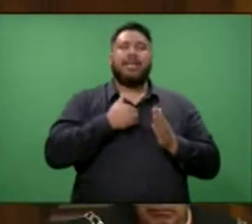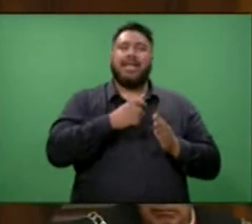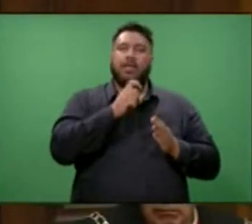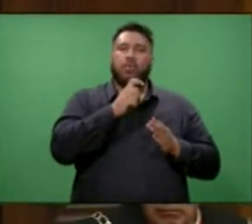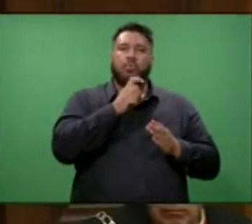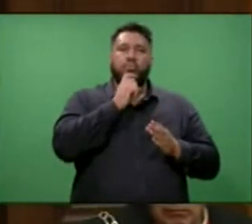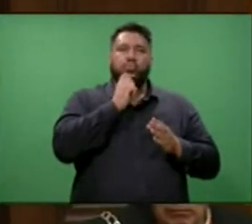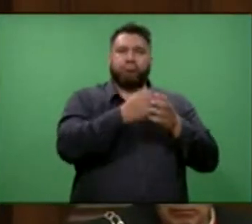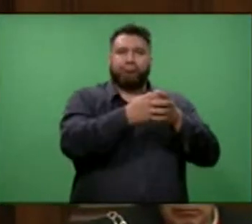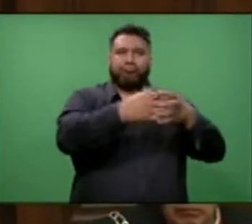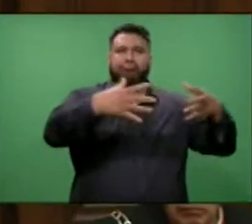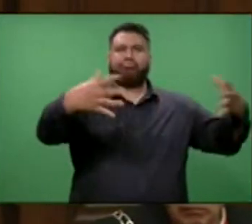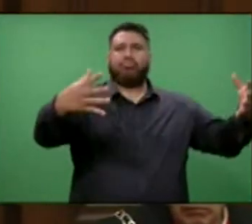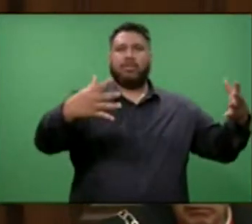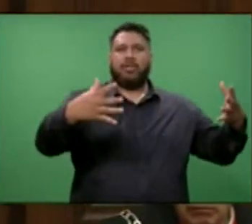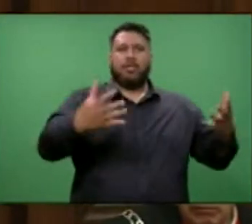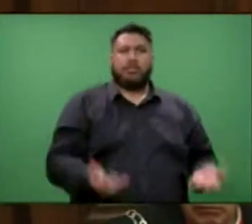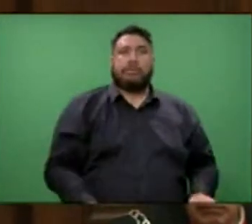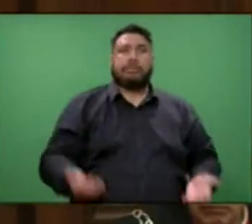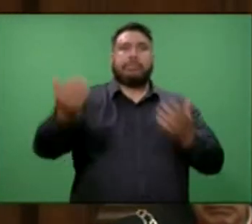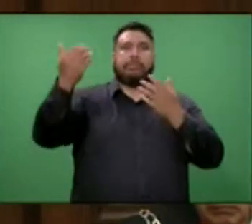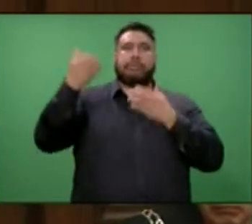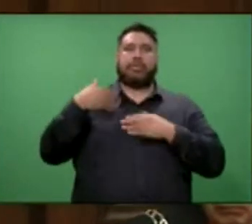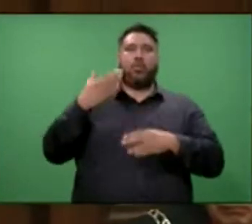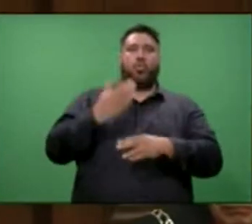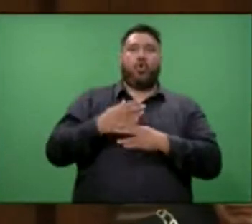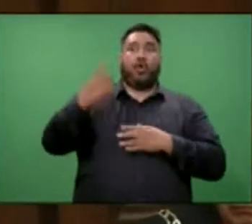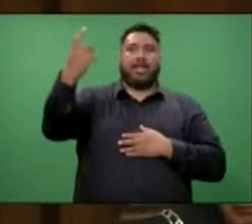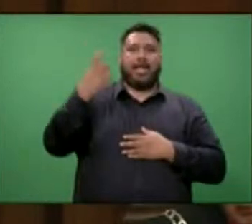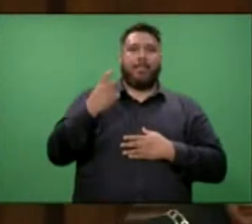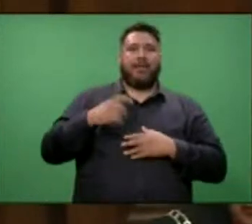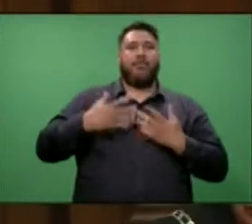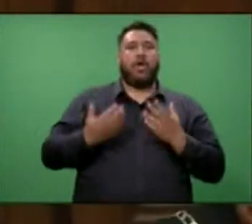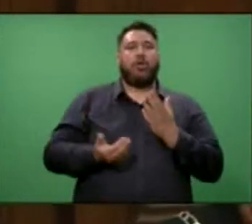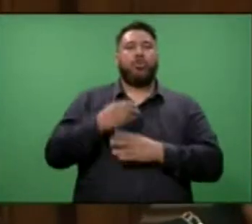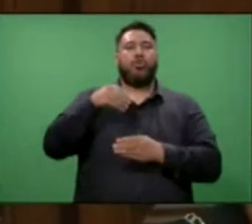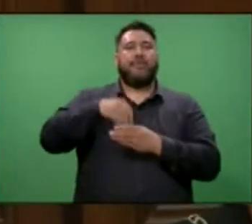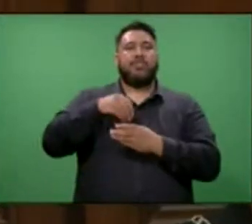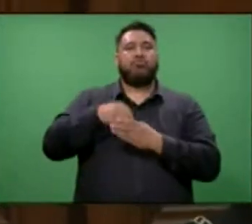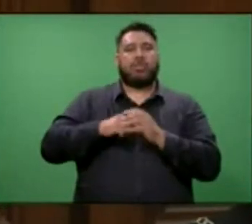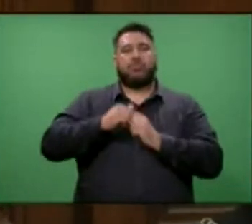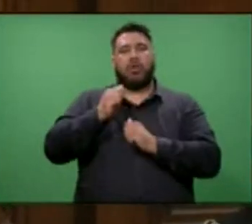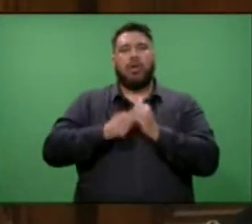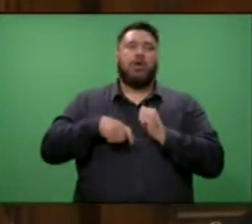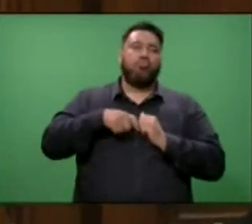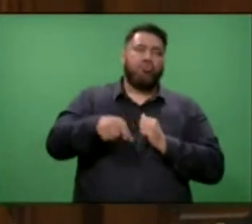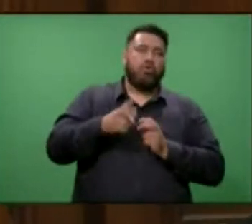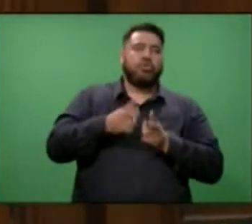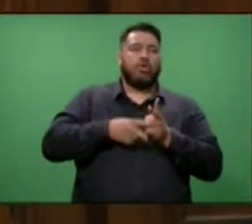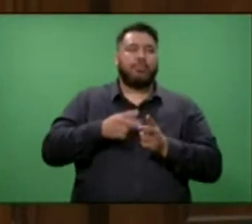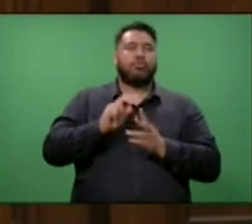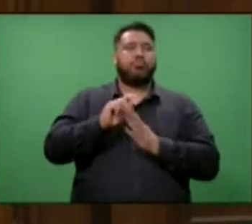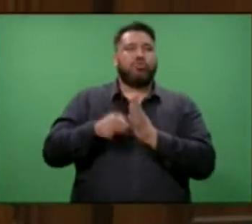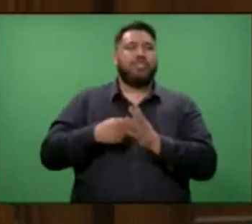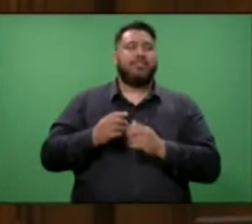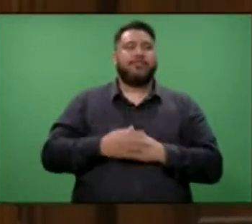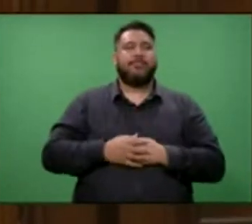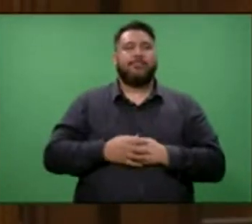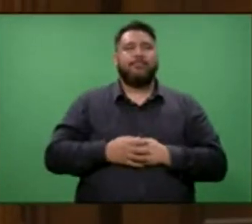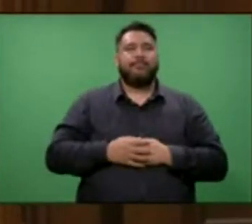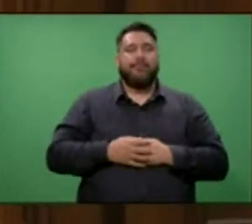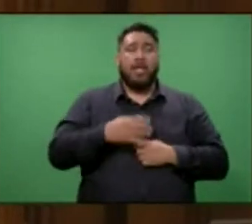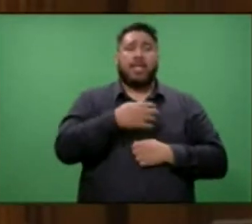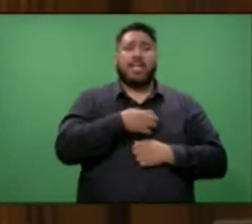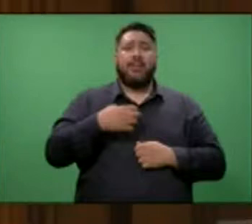required to carry the vast workload of the coming infrastructure projects. The government will also complete the